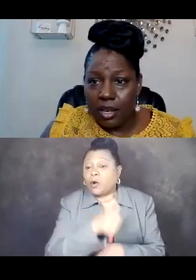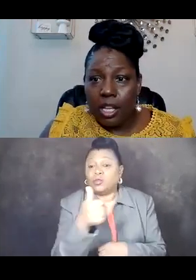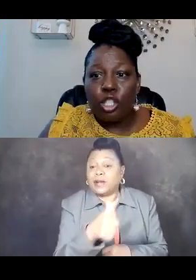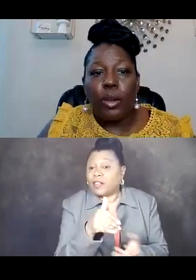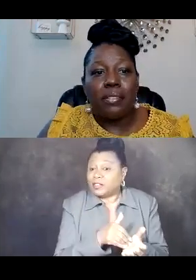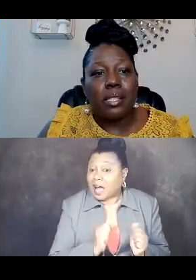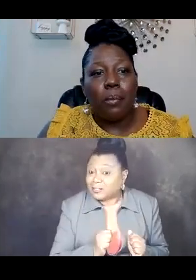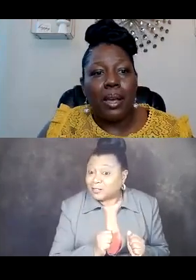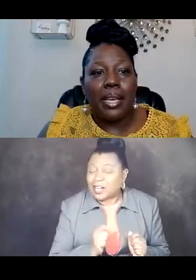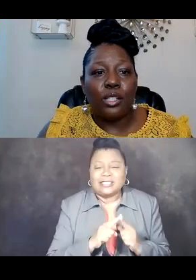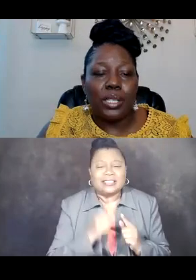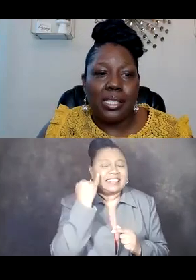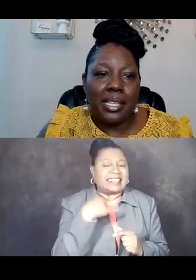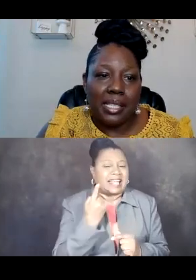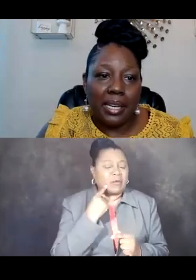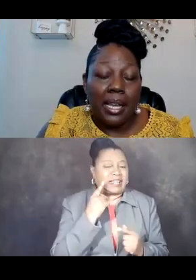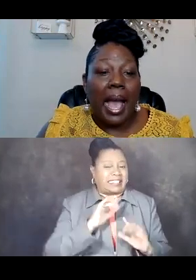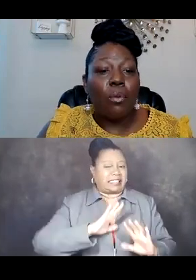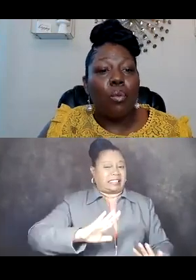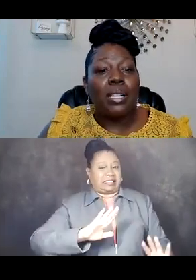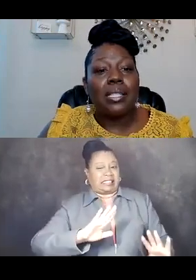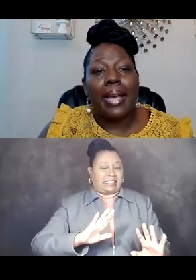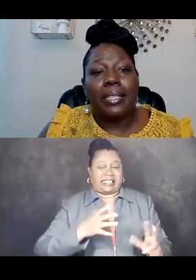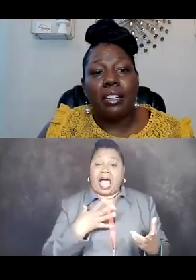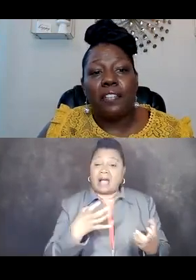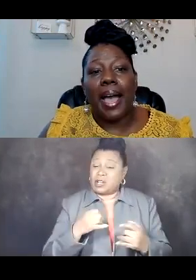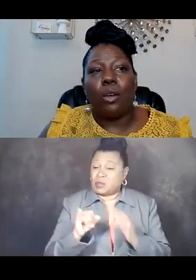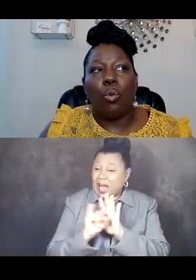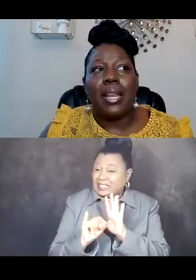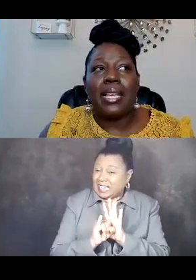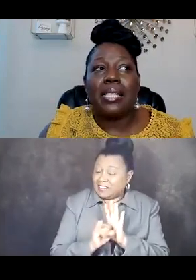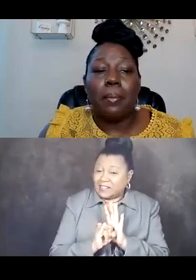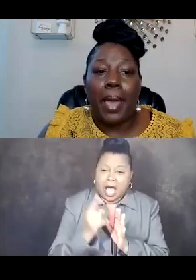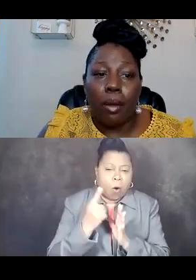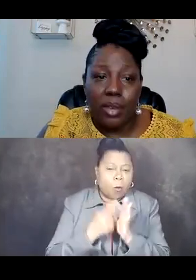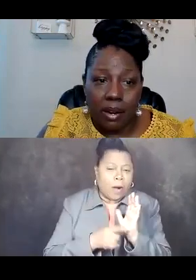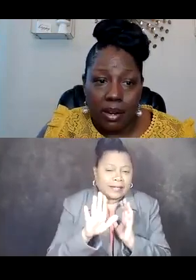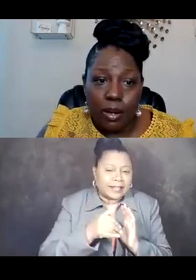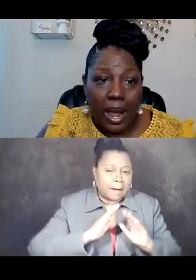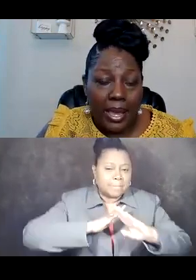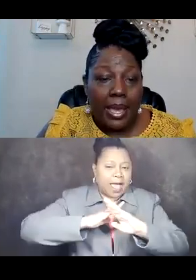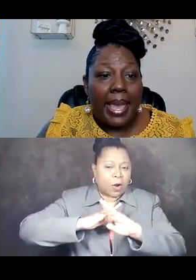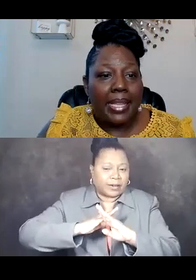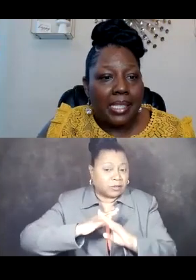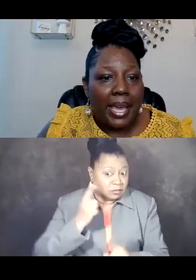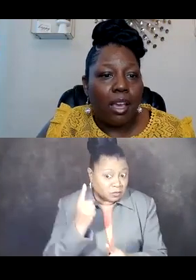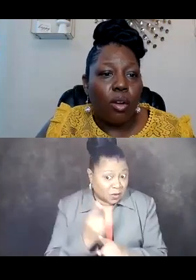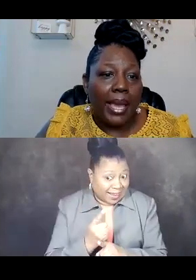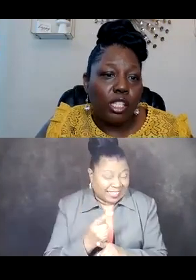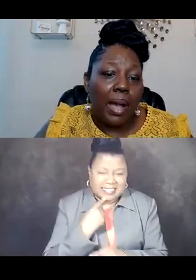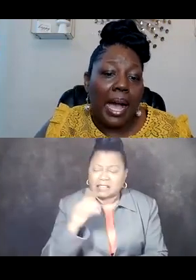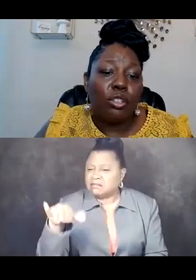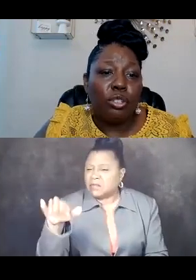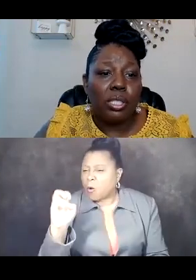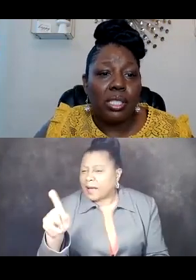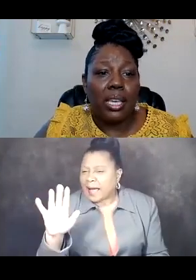doctor. So if someone is resistant, I would want to identify what is their barrier, right? And saying, okay,